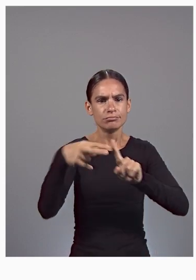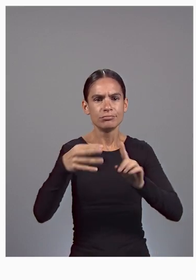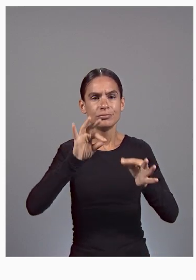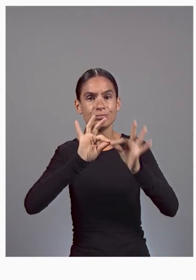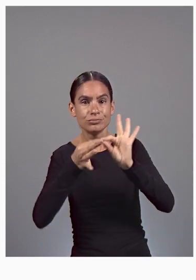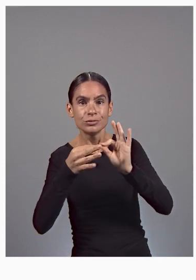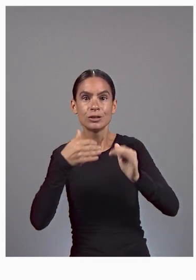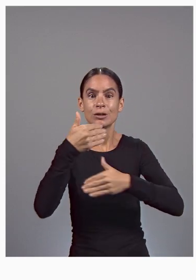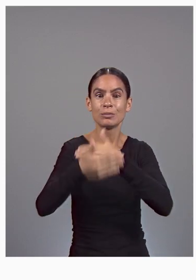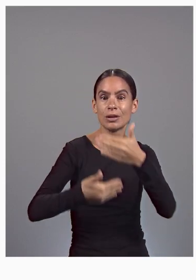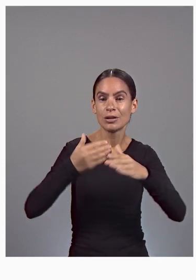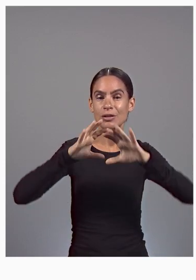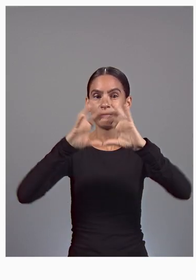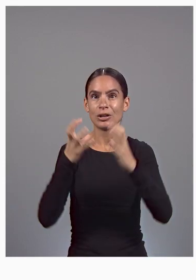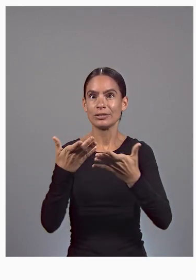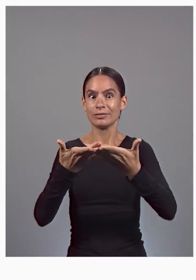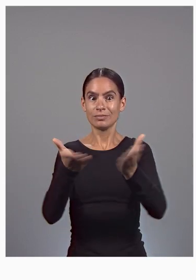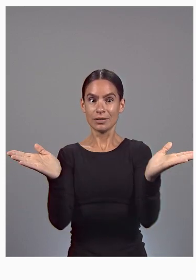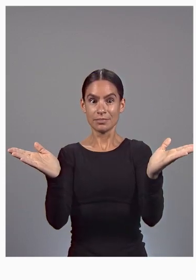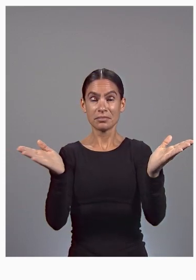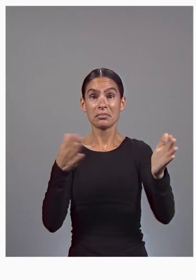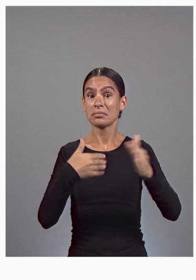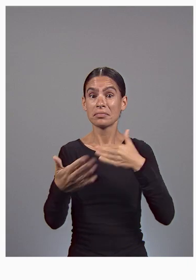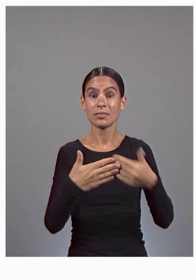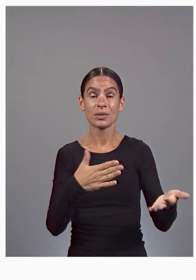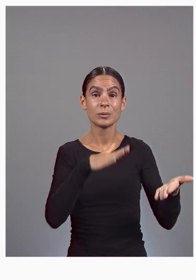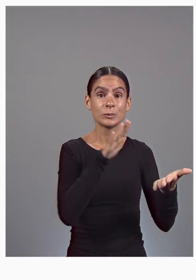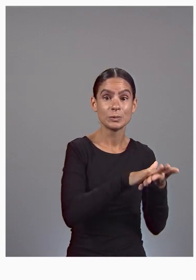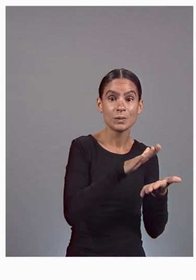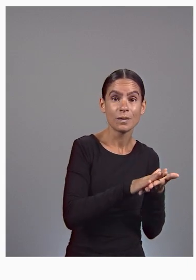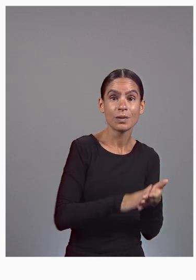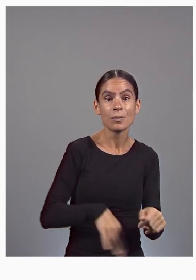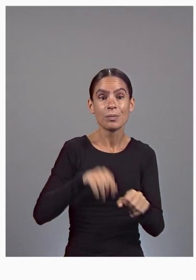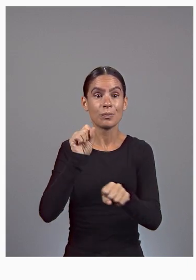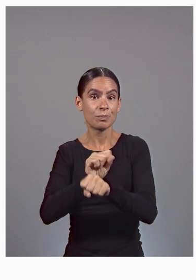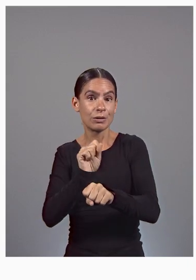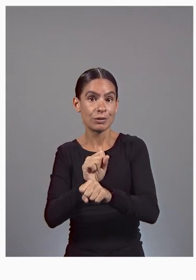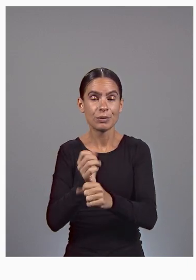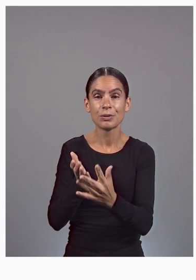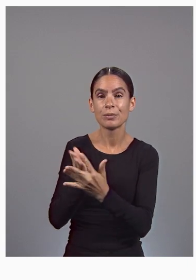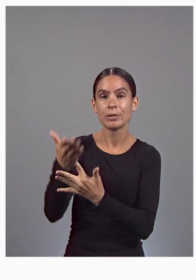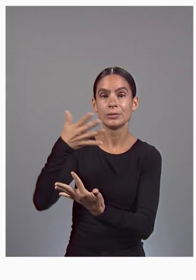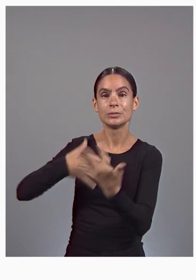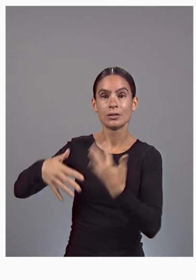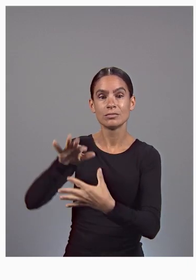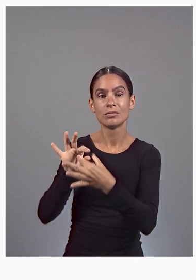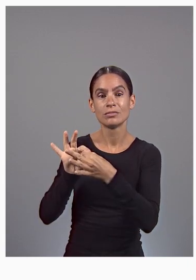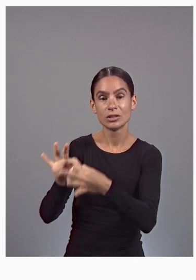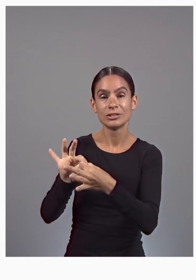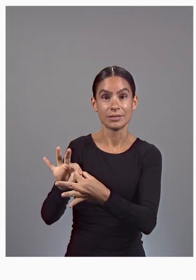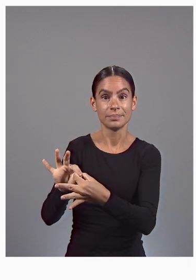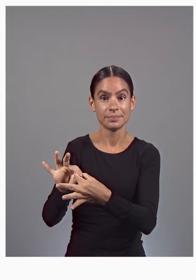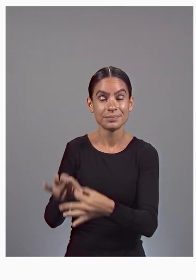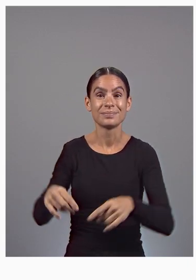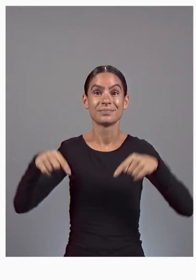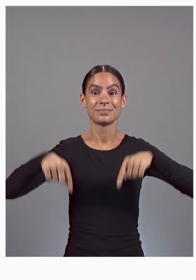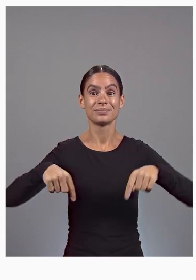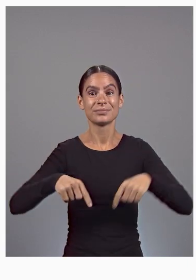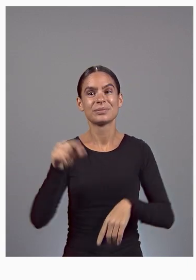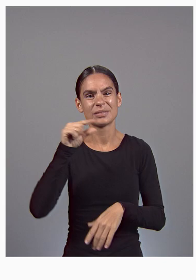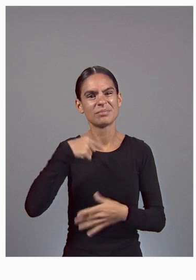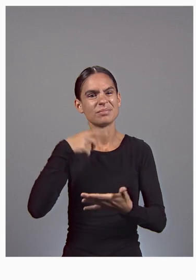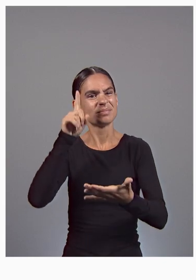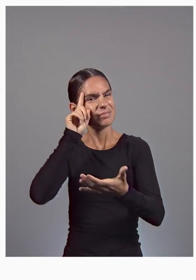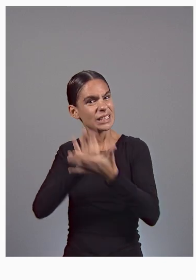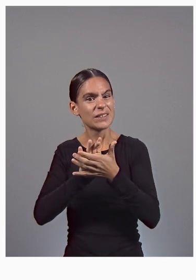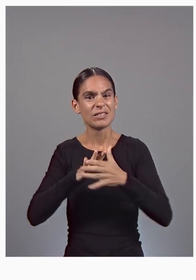the world around them, whether in school, at work, or through social relationships. And here at Google, we